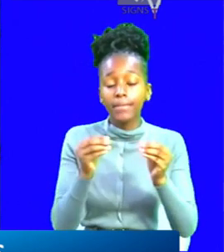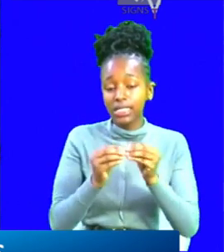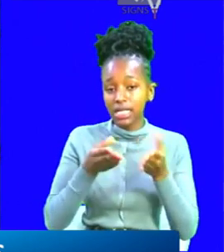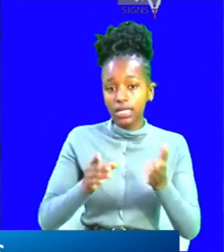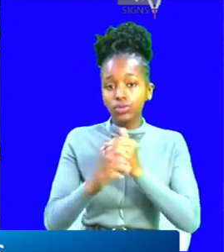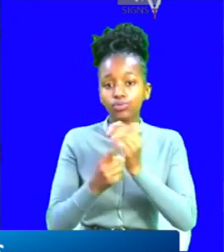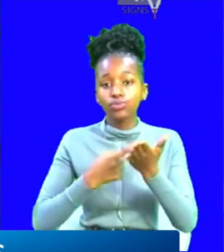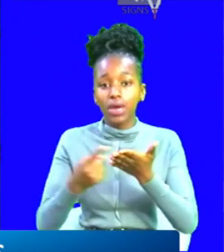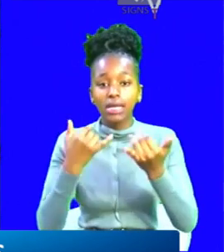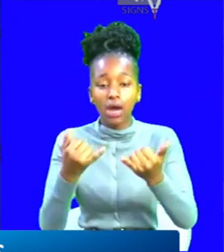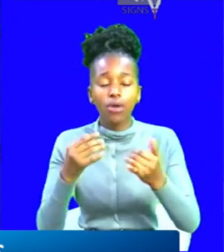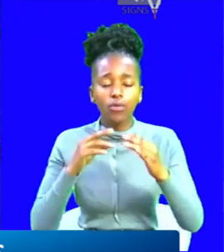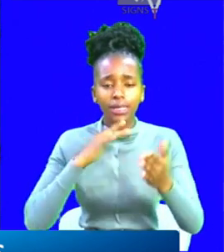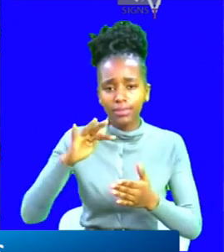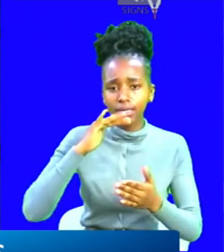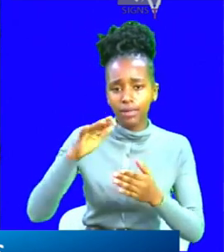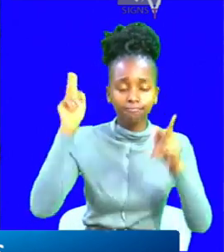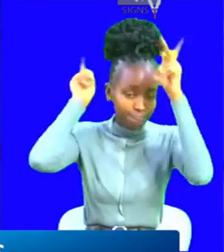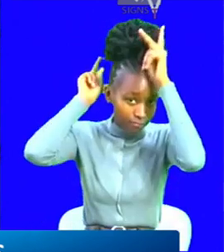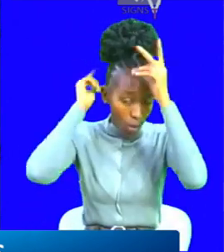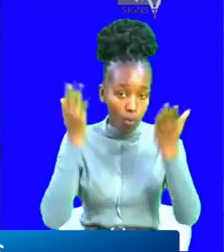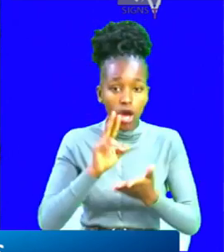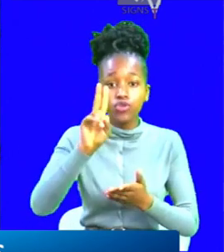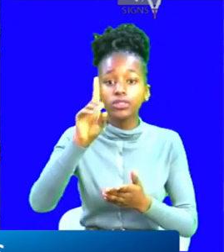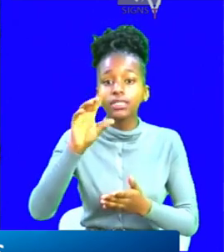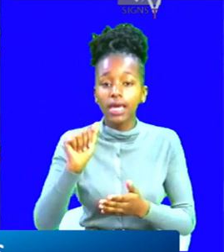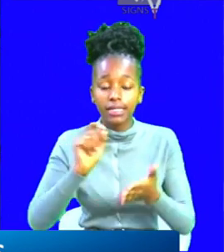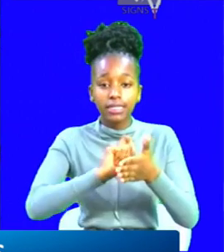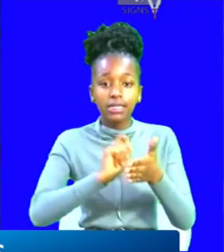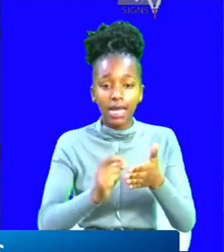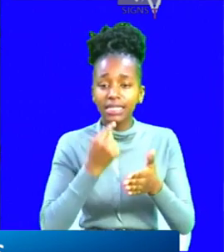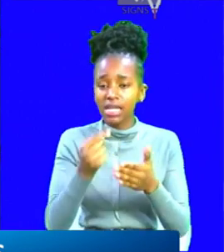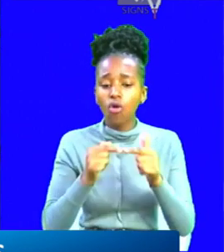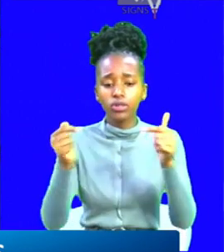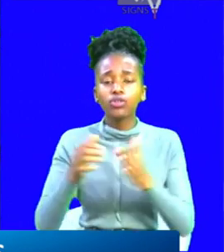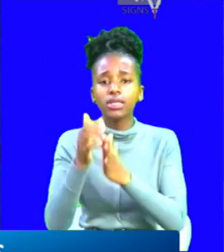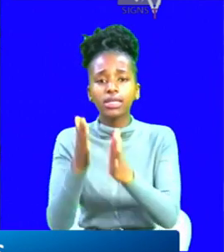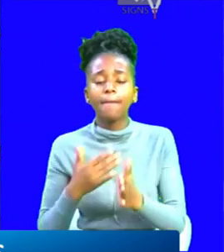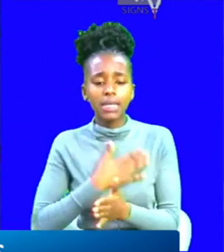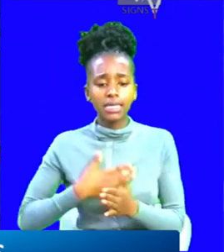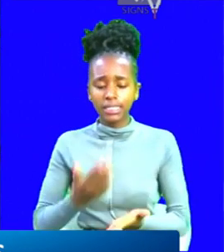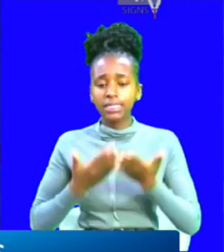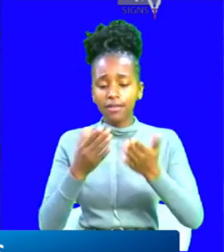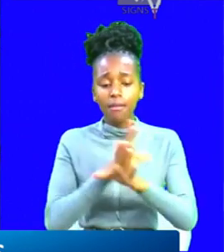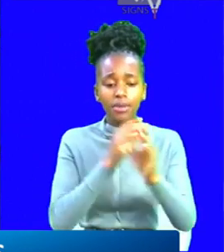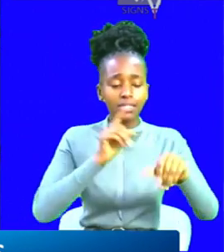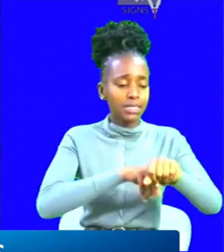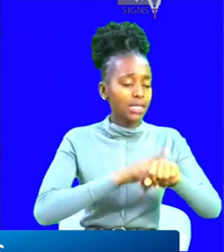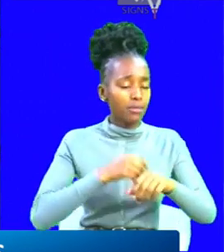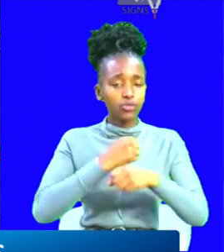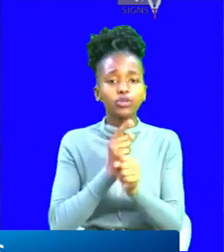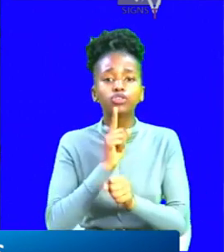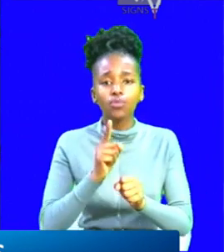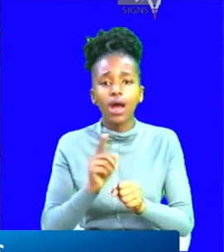Speaking in Kakamega, UDA Secretary General Cleophas Malala told opposition leaders to give President Ruto time to implement the